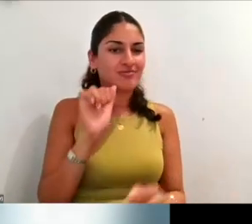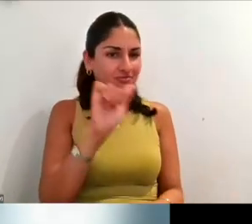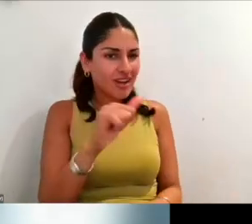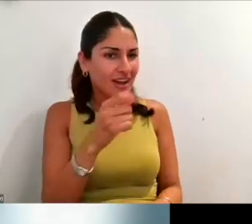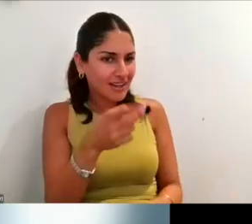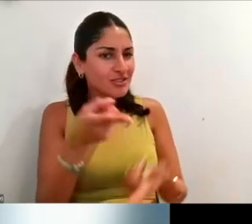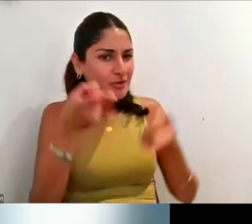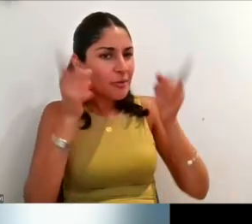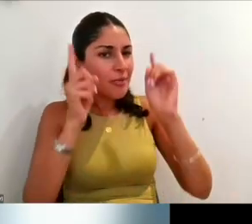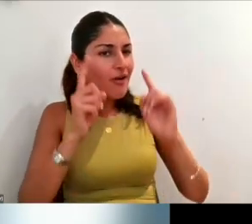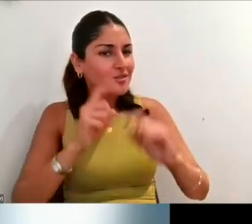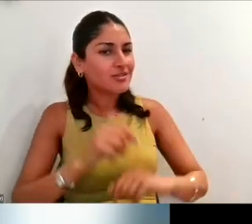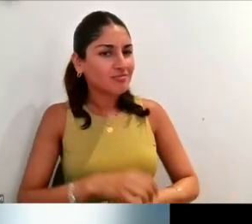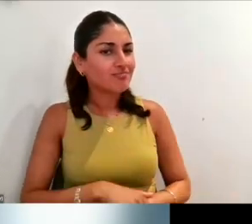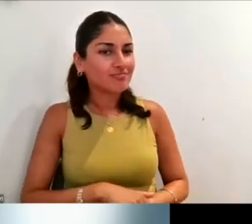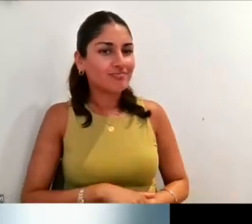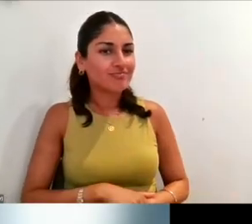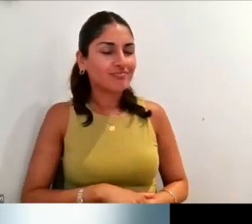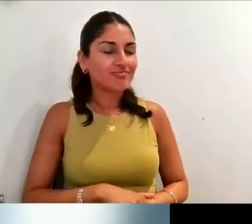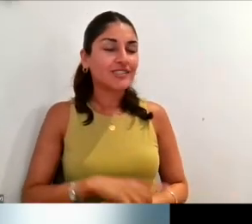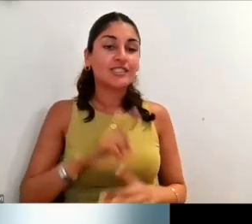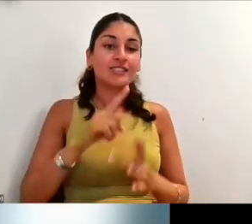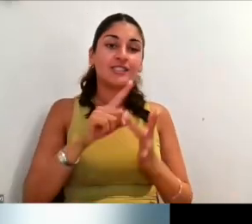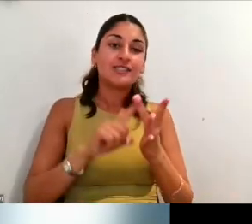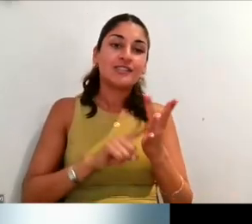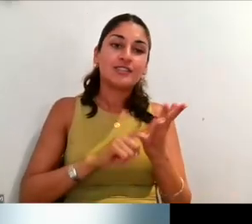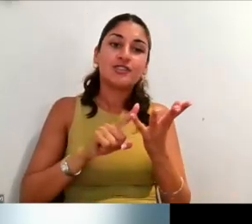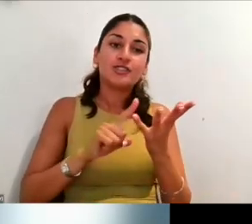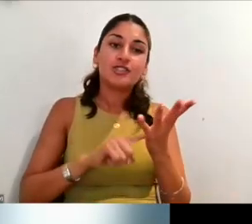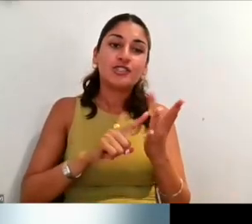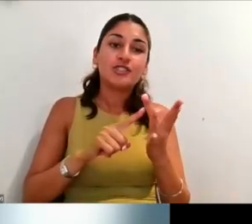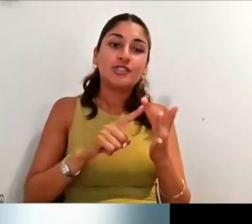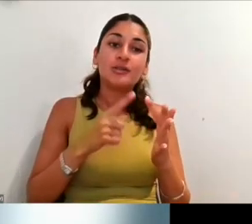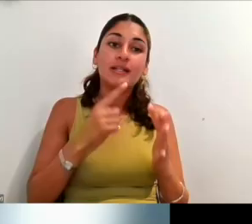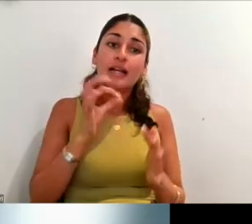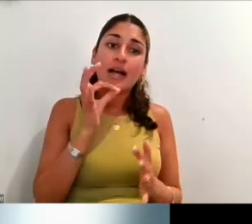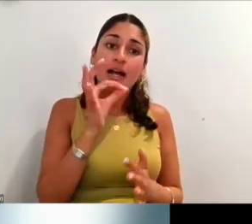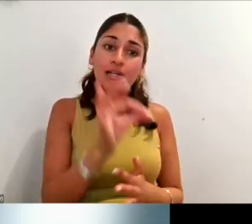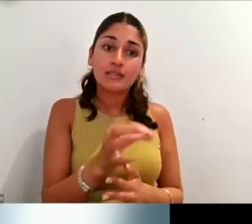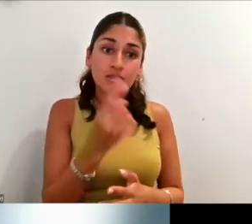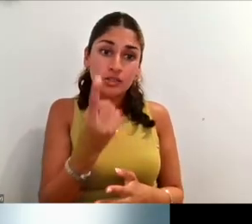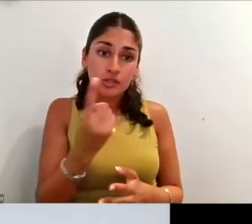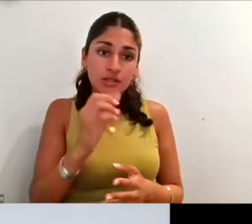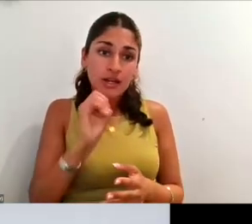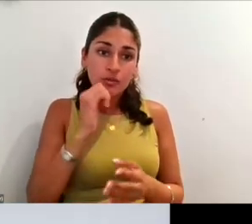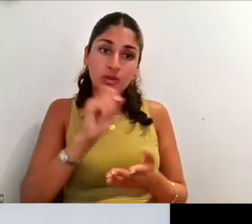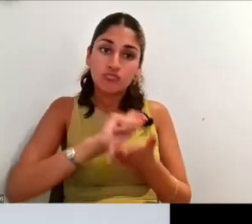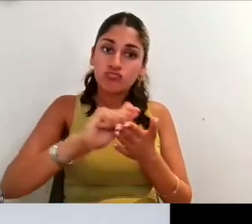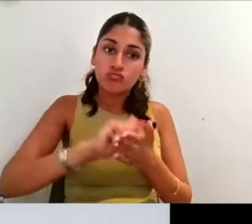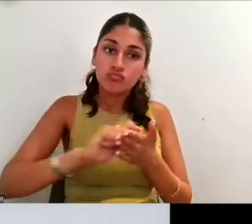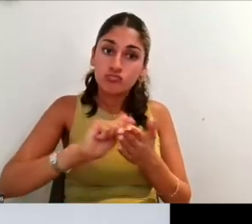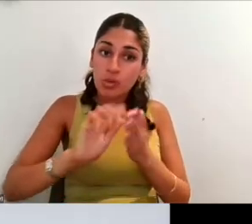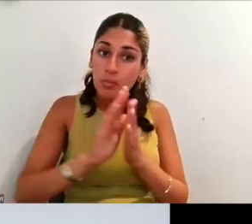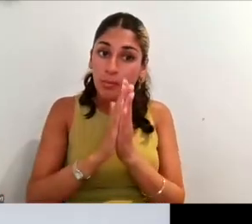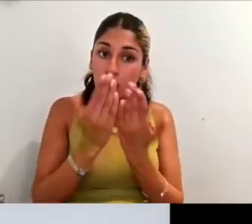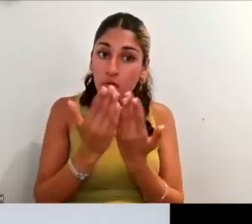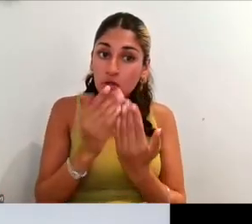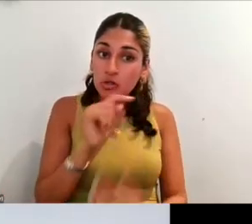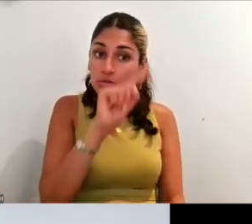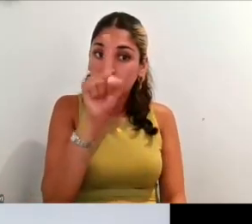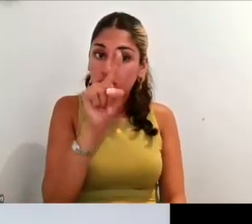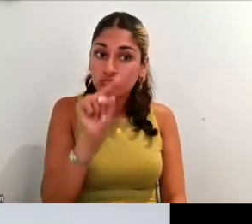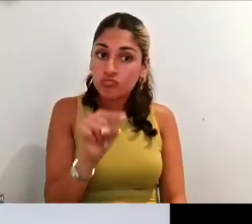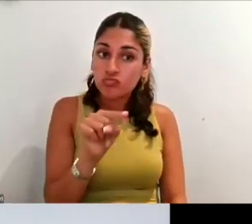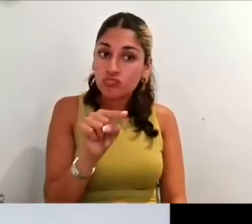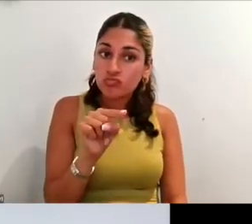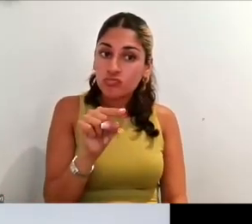And Julie has asked if you will make it a book. I would love to